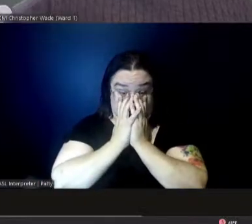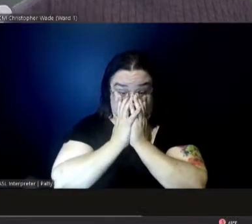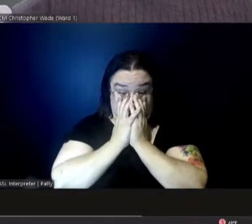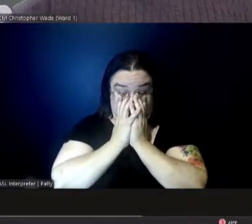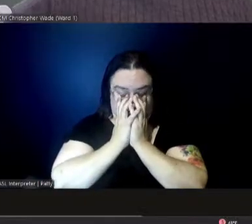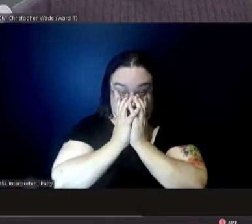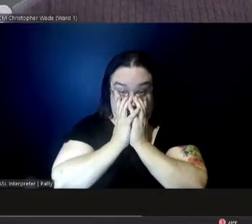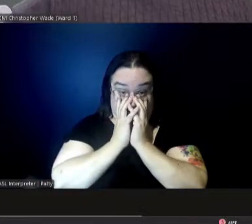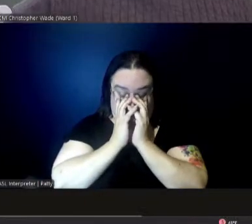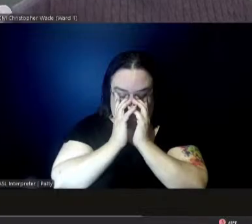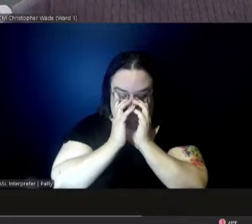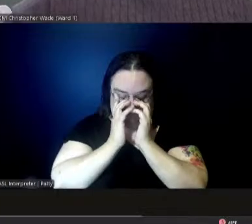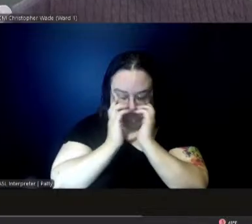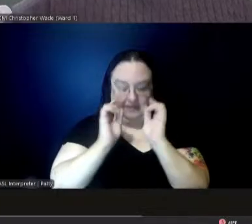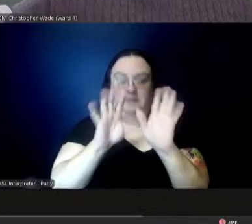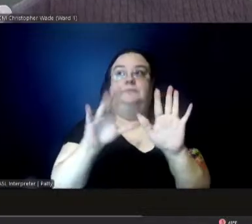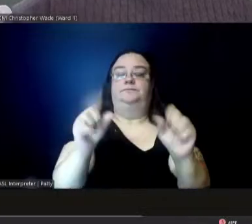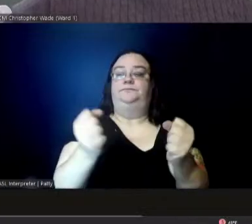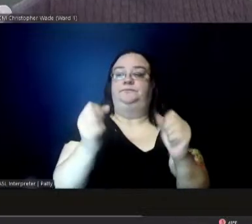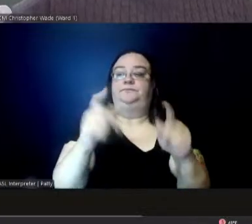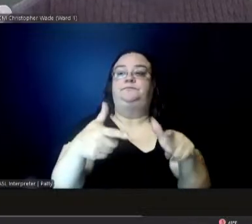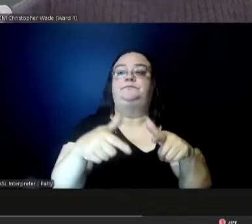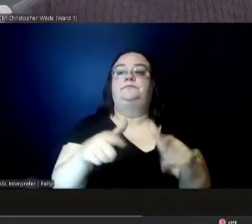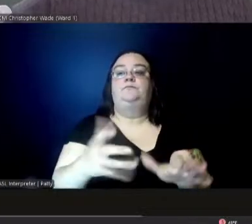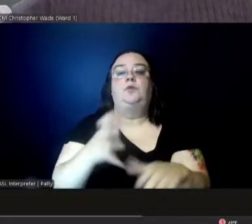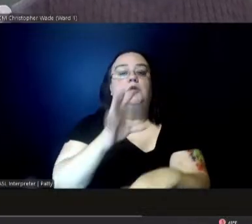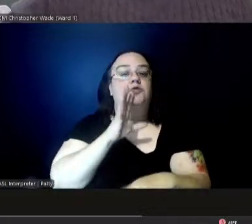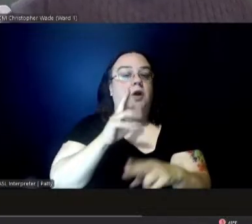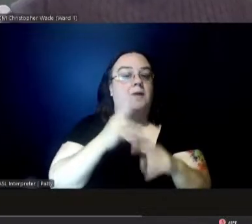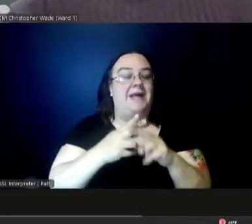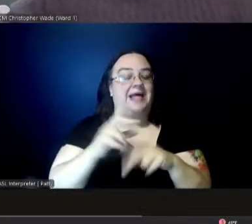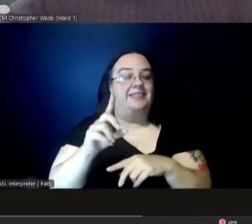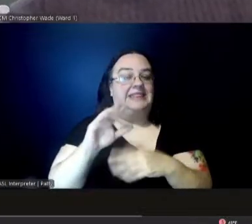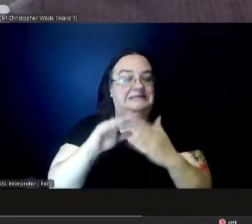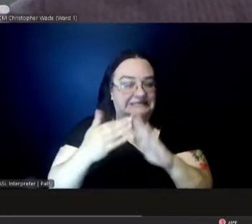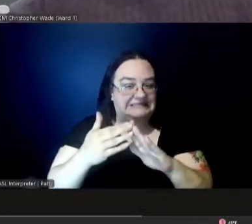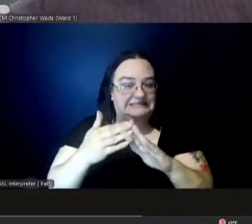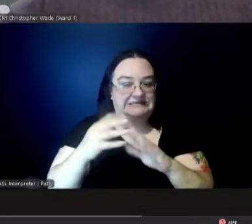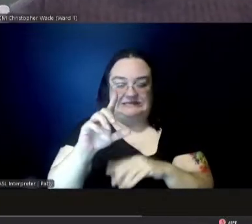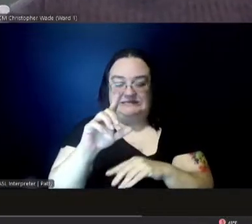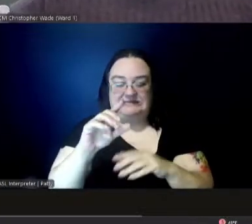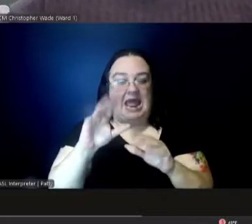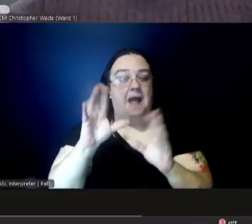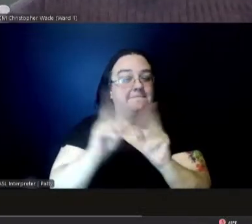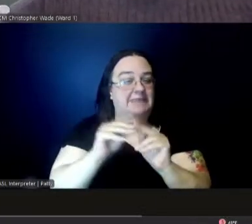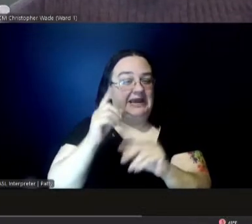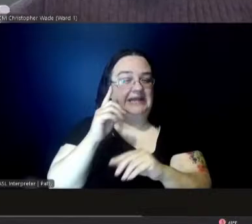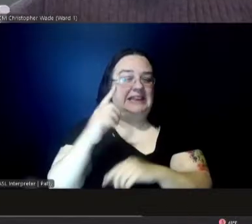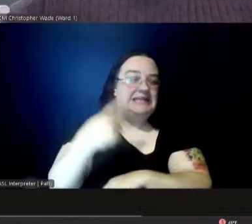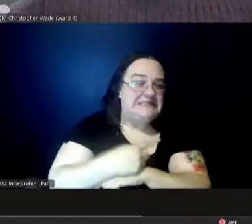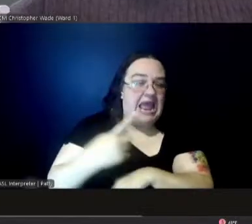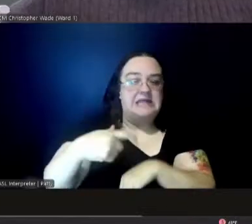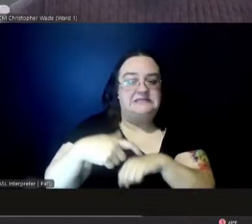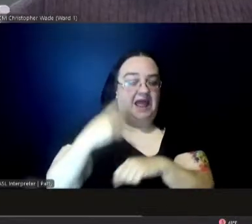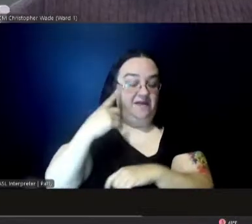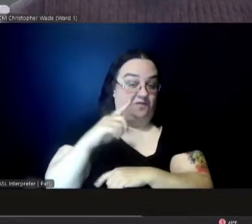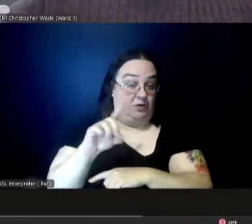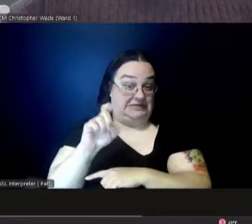let's discuss the date and time for the December town meeting, and then we will discuss any agenda items that you have.